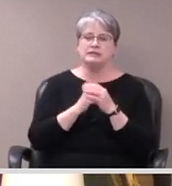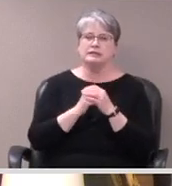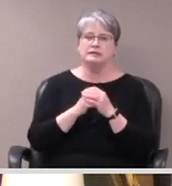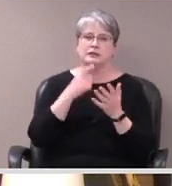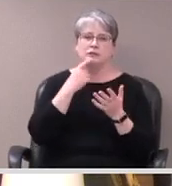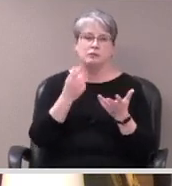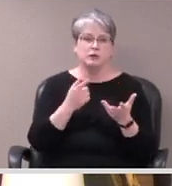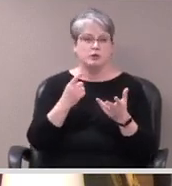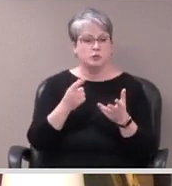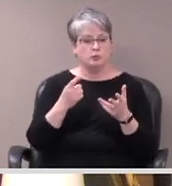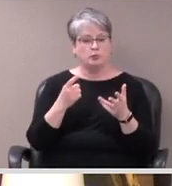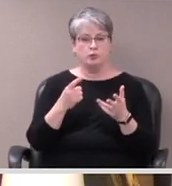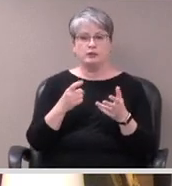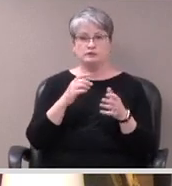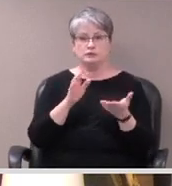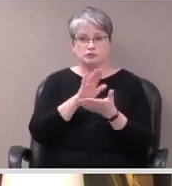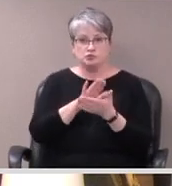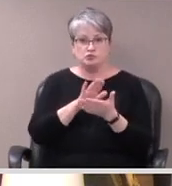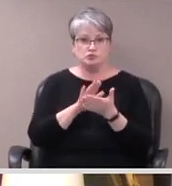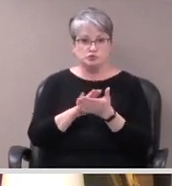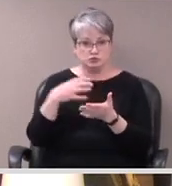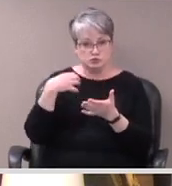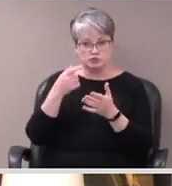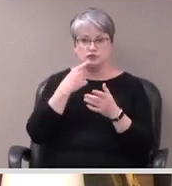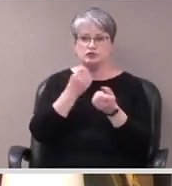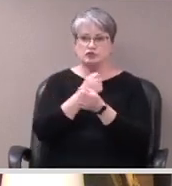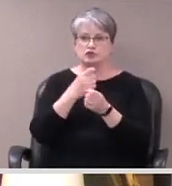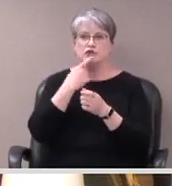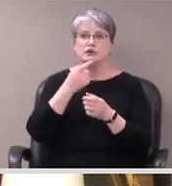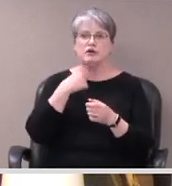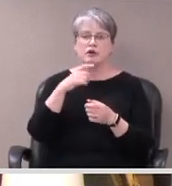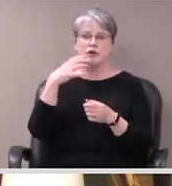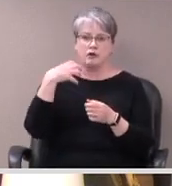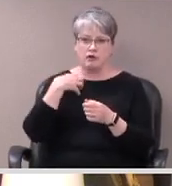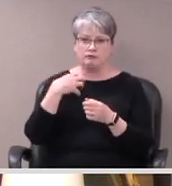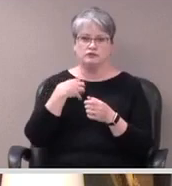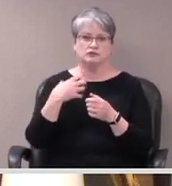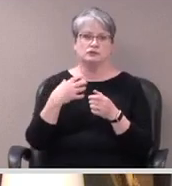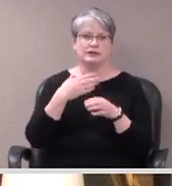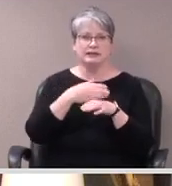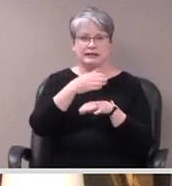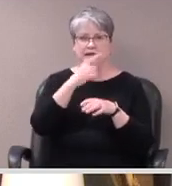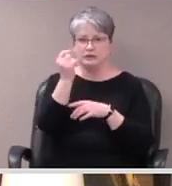a school security officer division within operations. Next Tuesday, we will have,